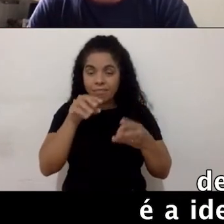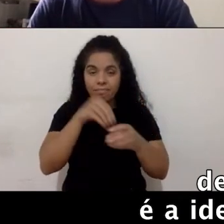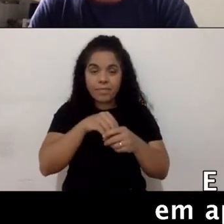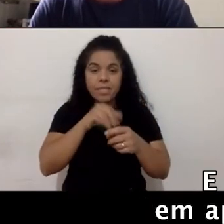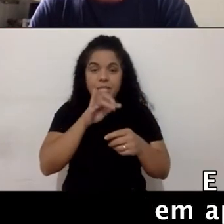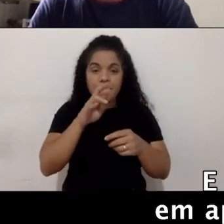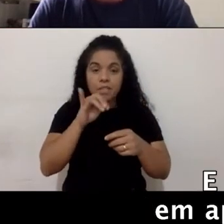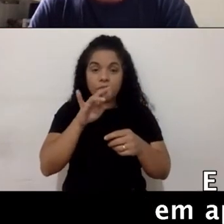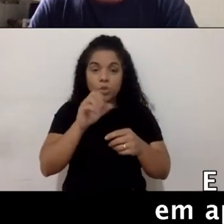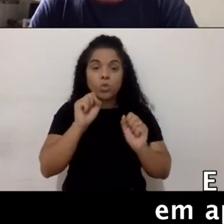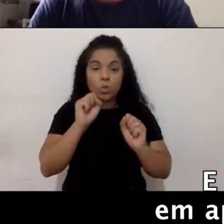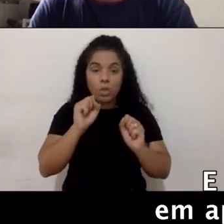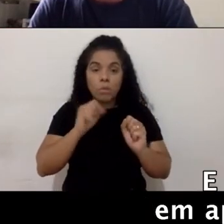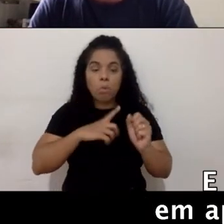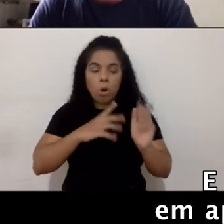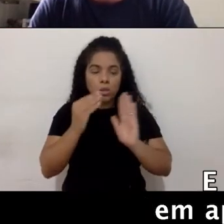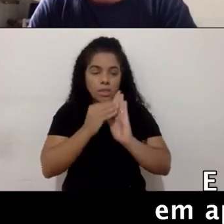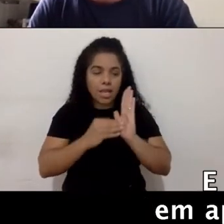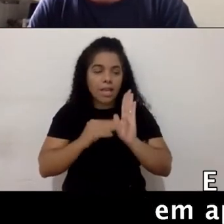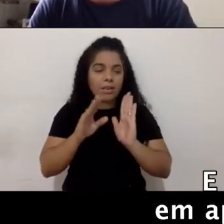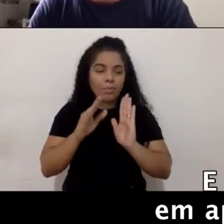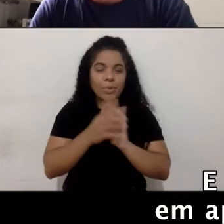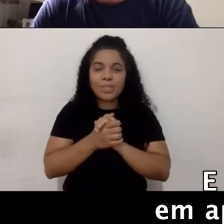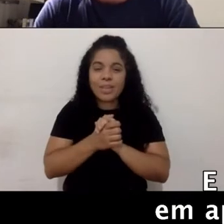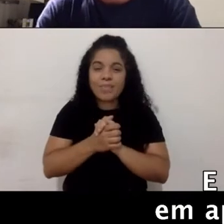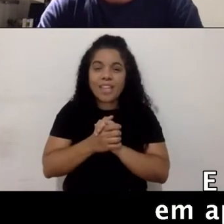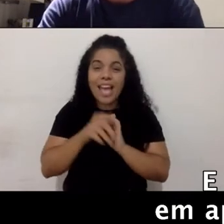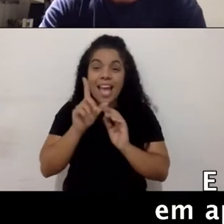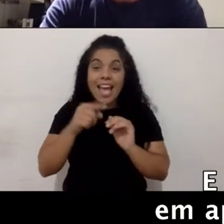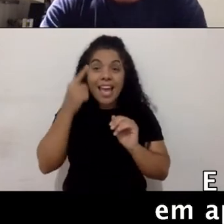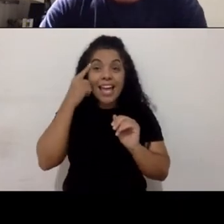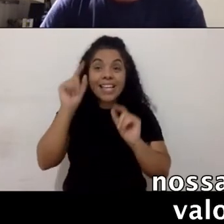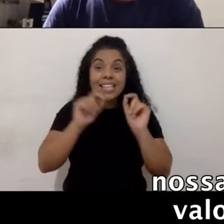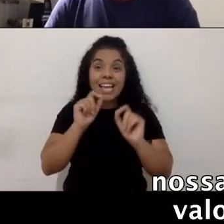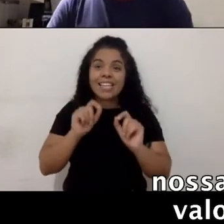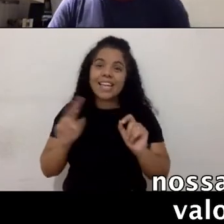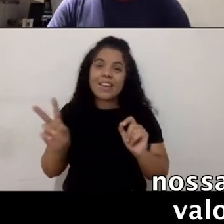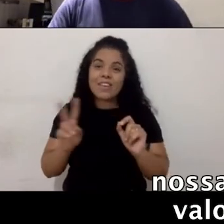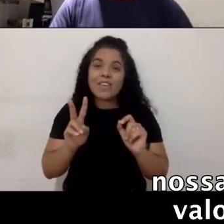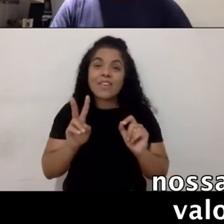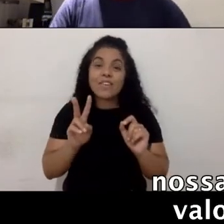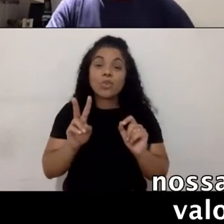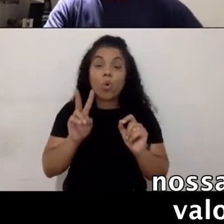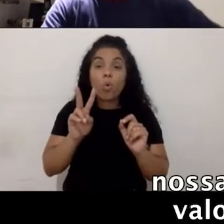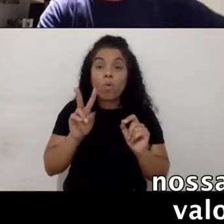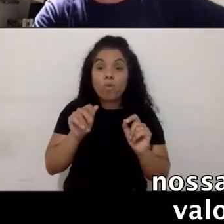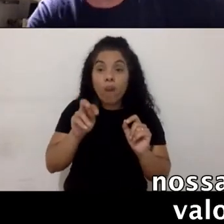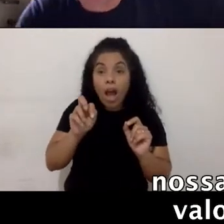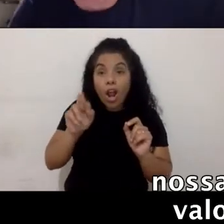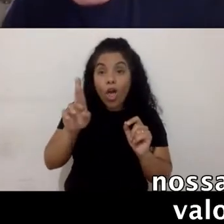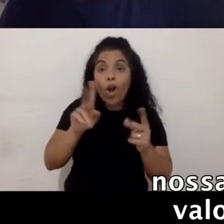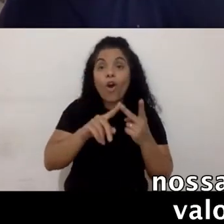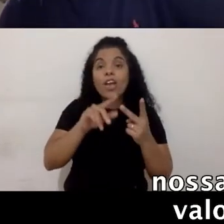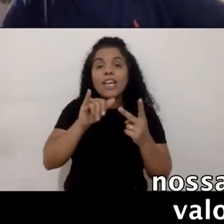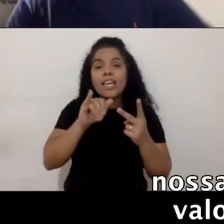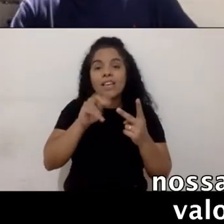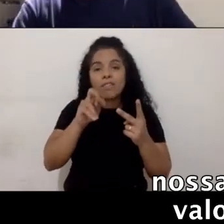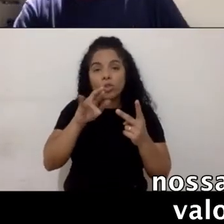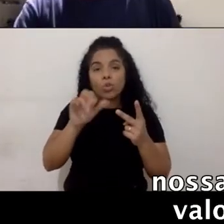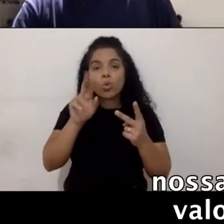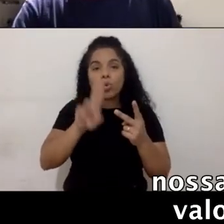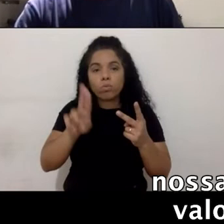value and this idea of application-driven infrastructure, that we build our infrastructure in order to deliver value via